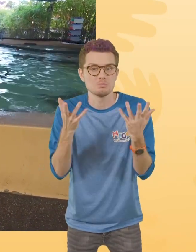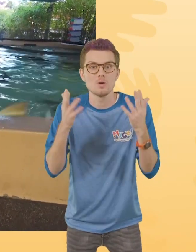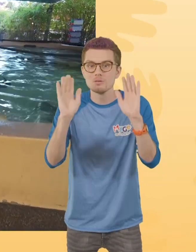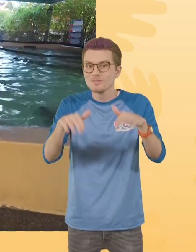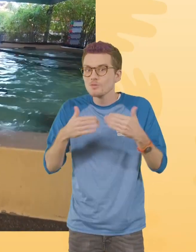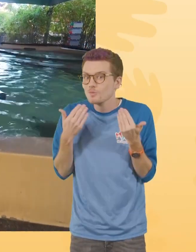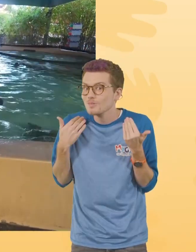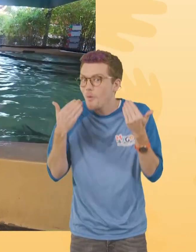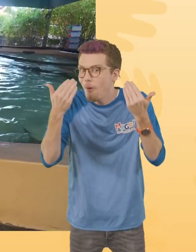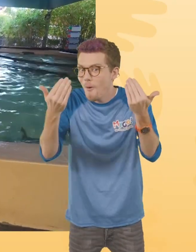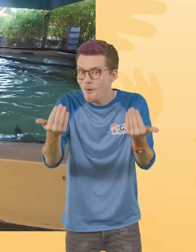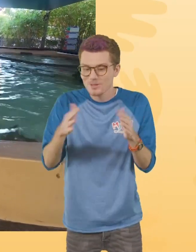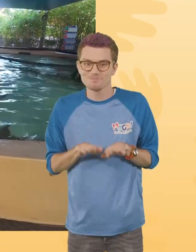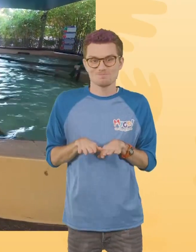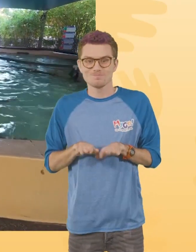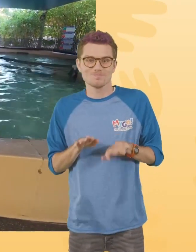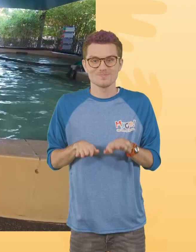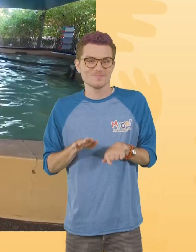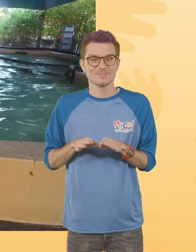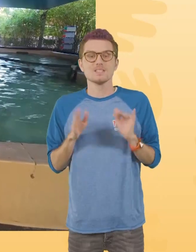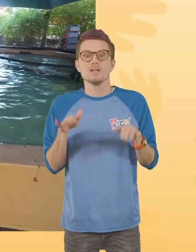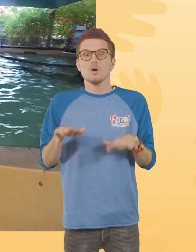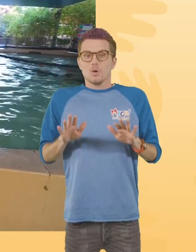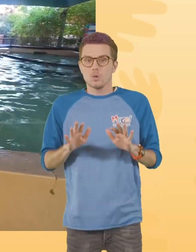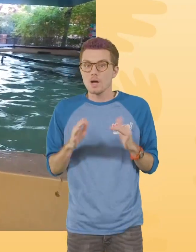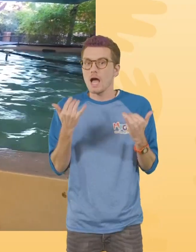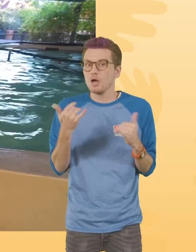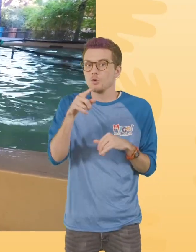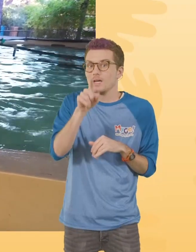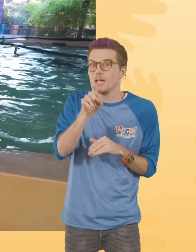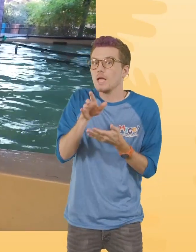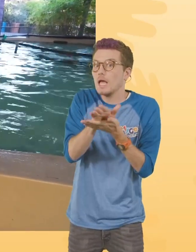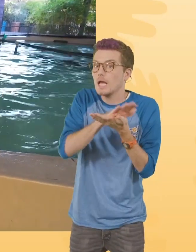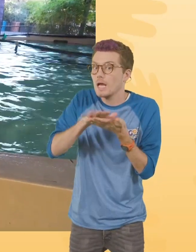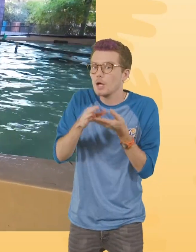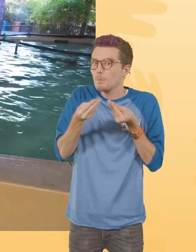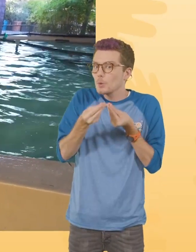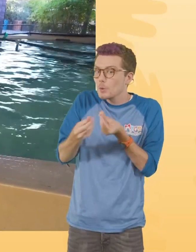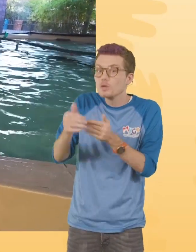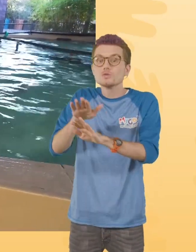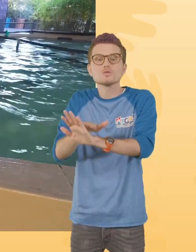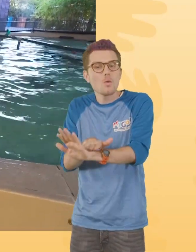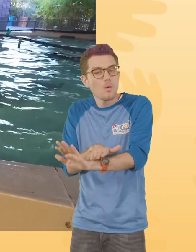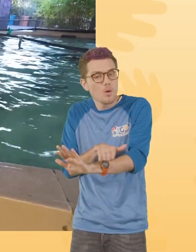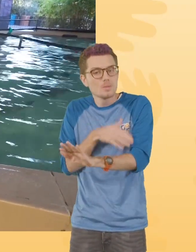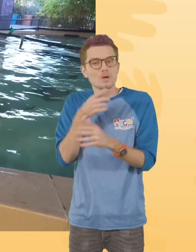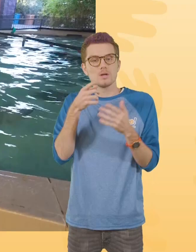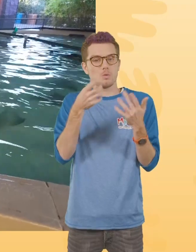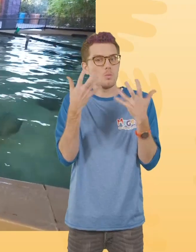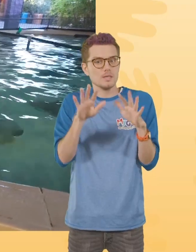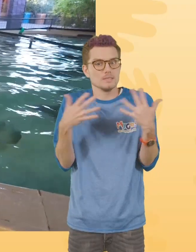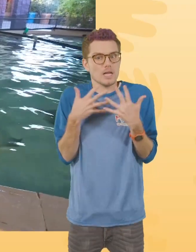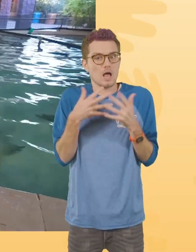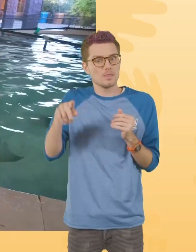okay. I'm ready, here we go. You have to be nice and smooth and slow so you don't scare